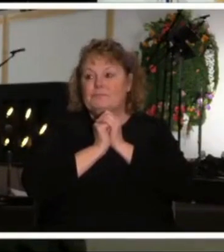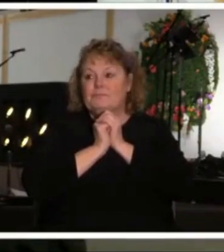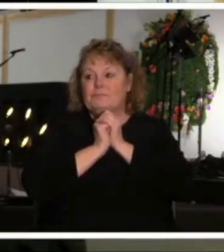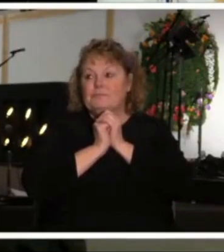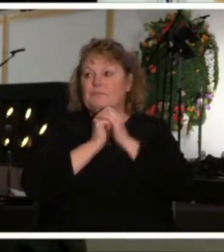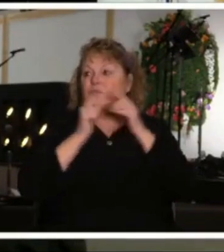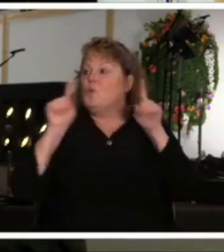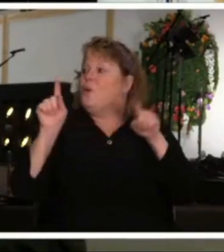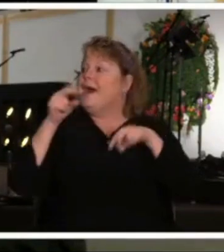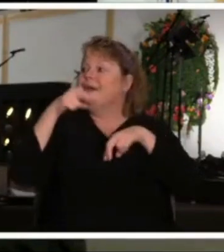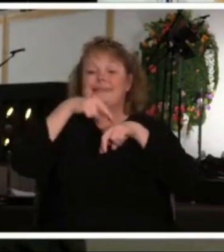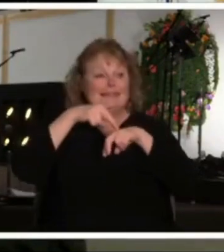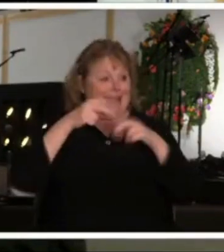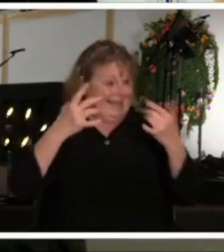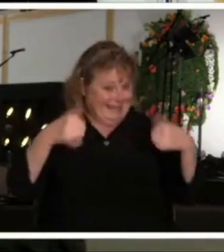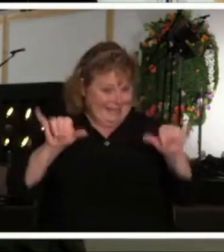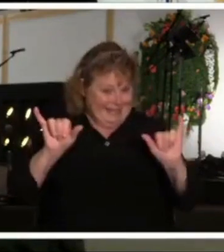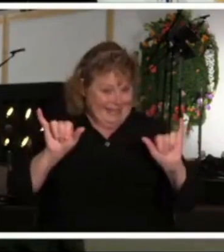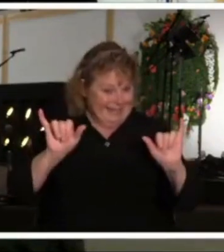While you're standing,